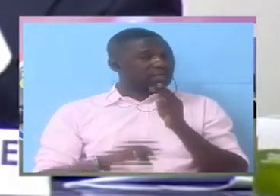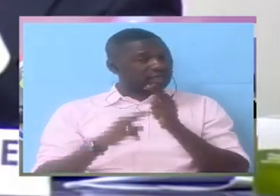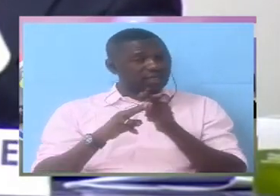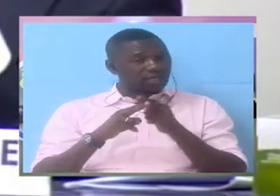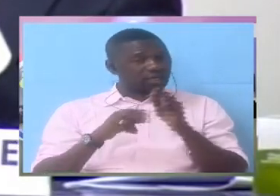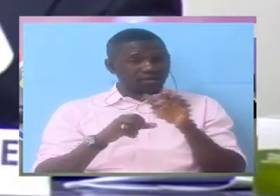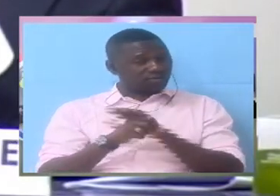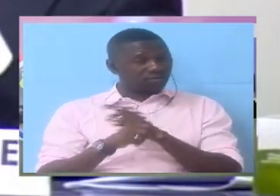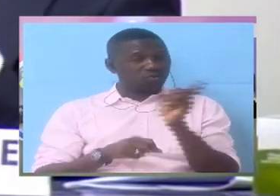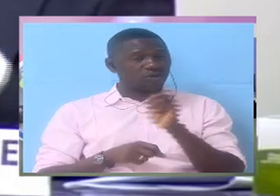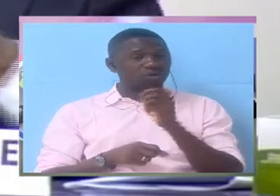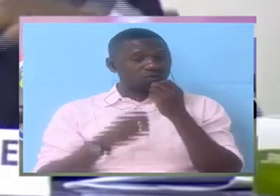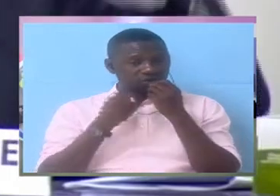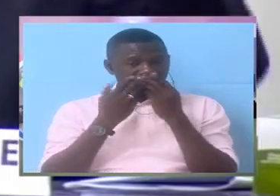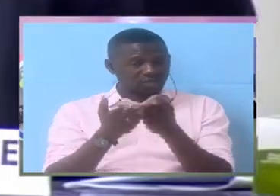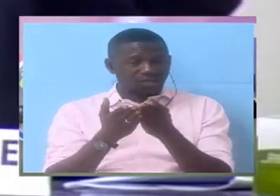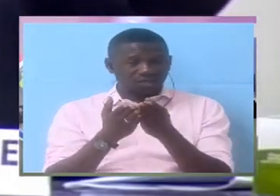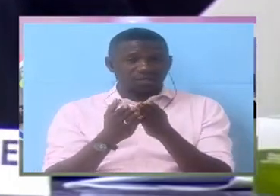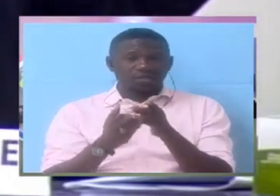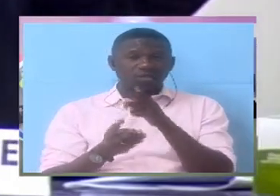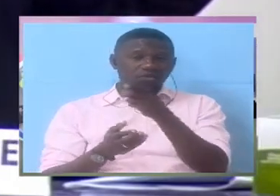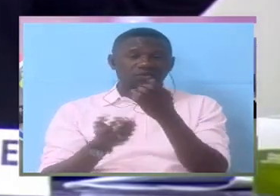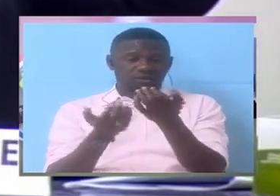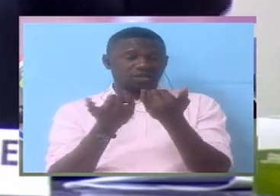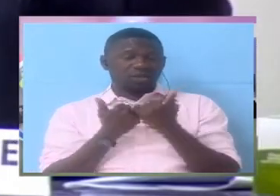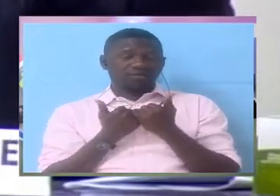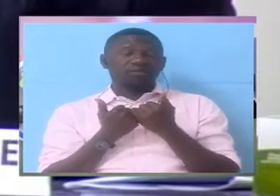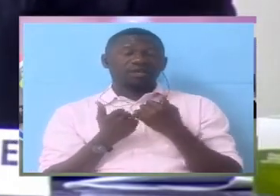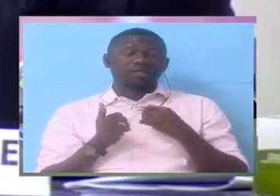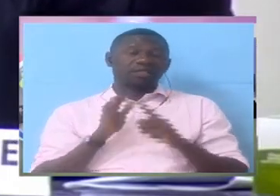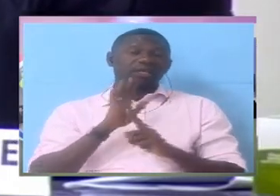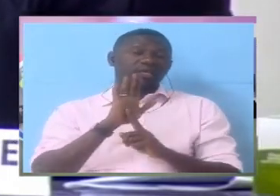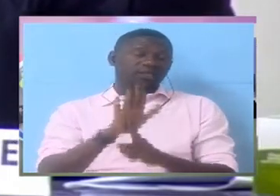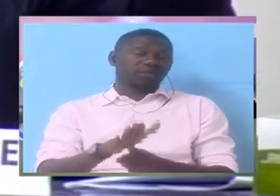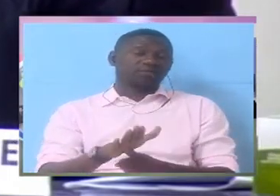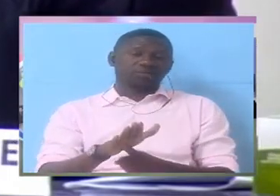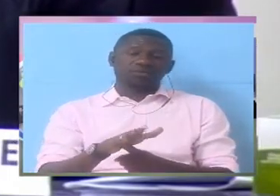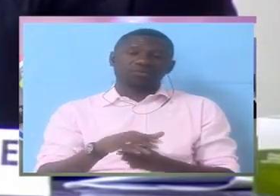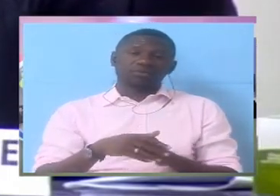say. You gave it to us as an example